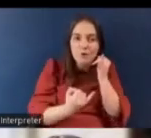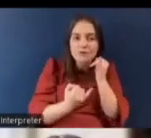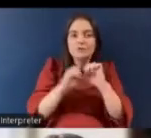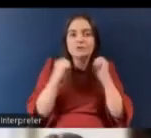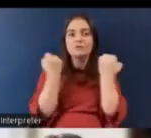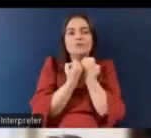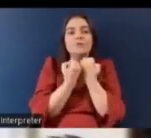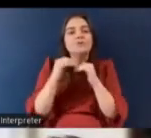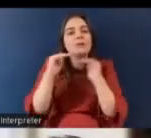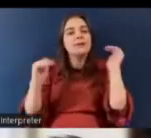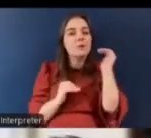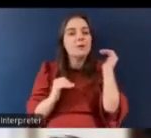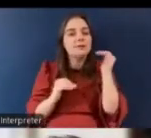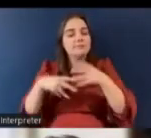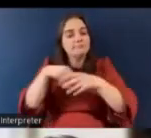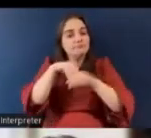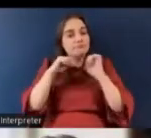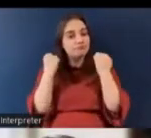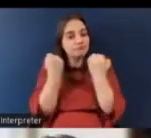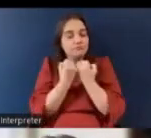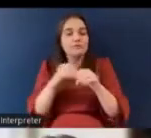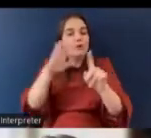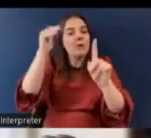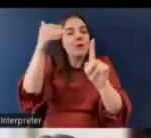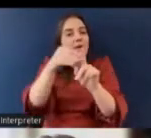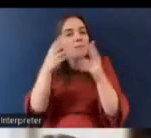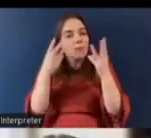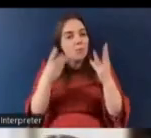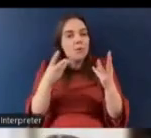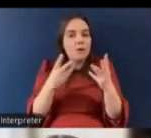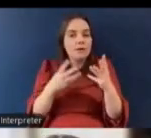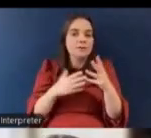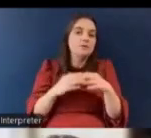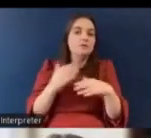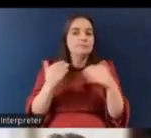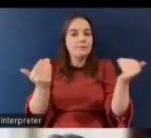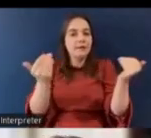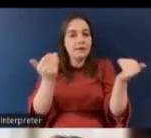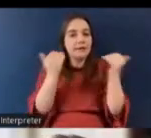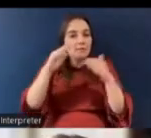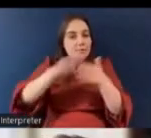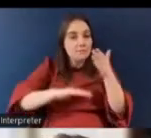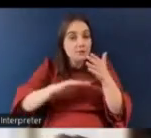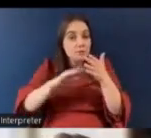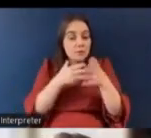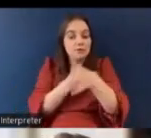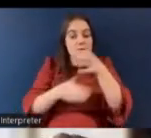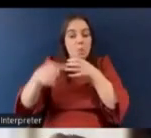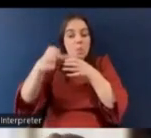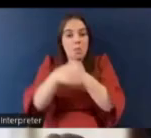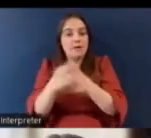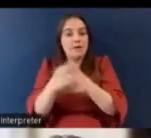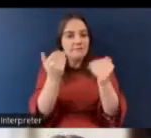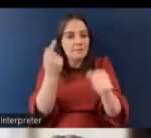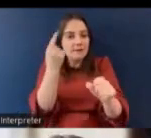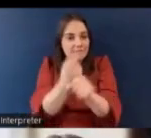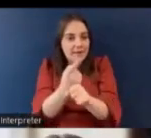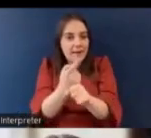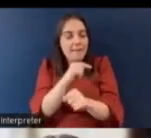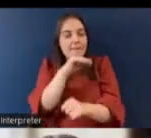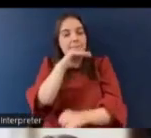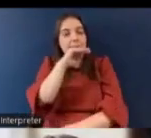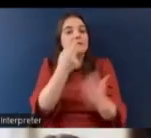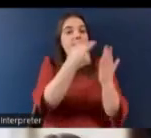our society. So what we want to do is to fill those data gaps and those policy gaps so that we have policy which pays